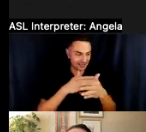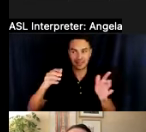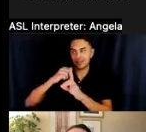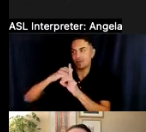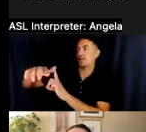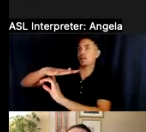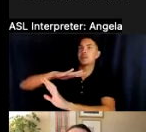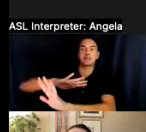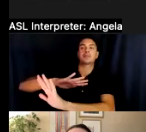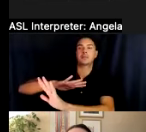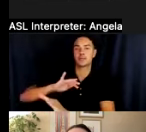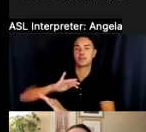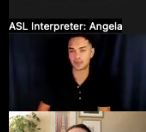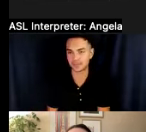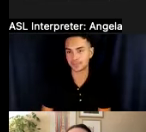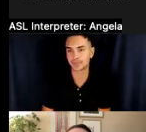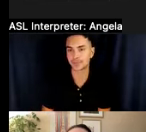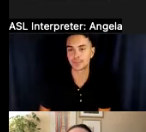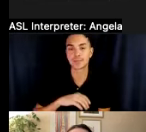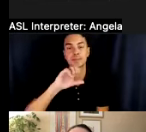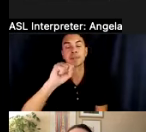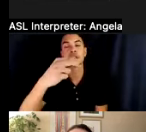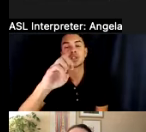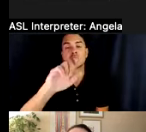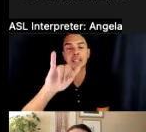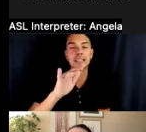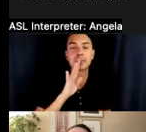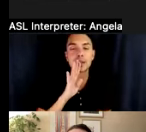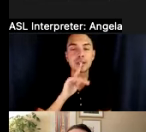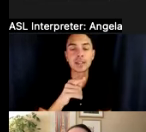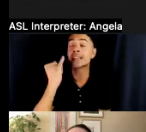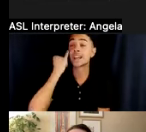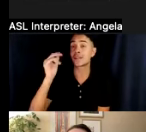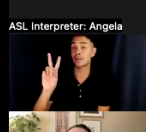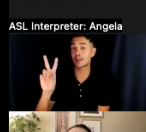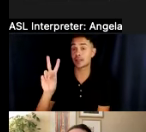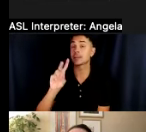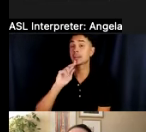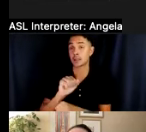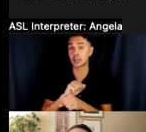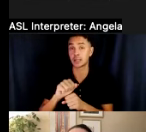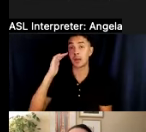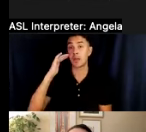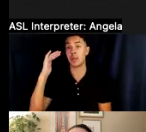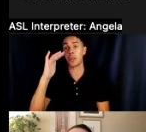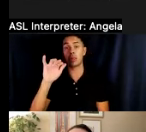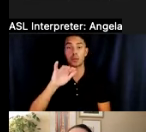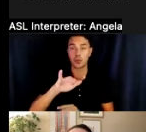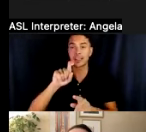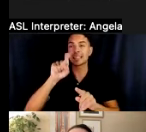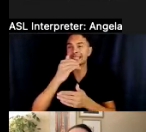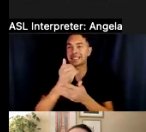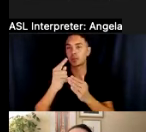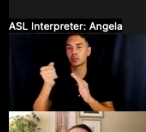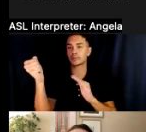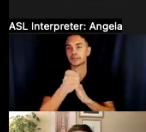environment. Thank you, Shelley. Shelley mentioned it in the chat that if a victim is intoxicated, they will need someone to still ensure safety.